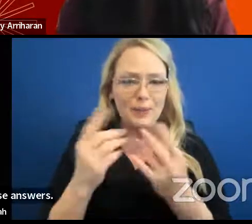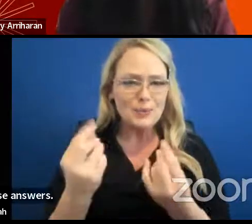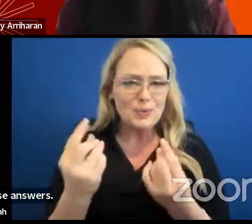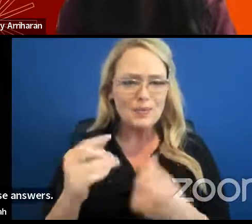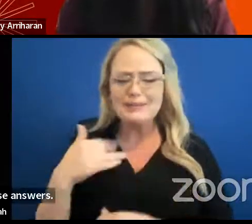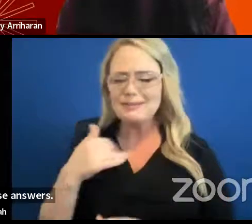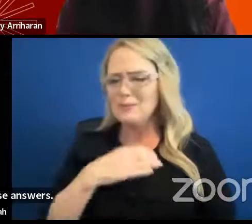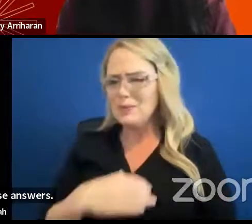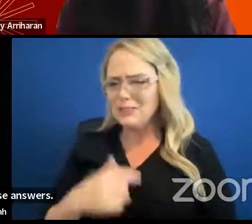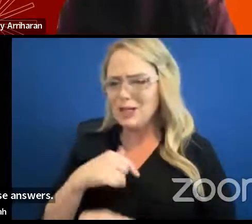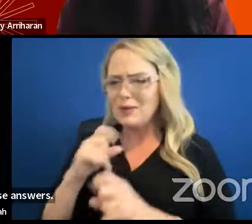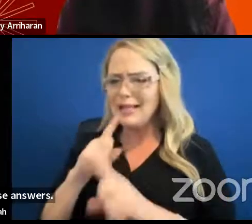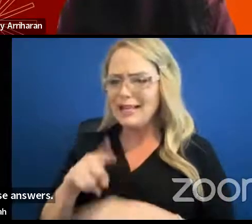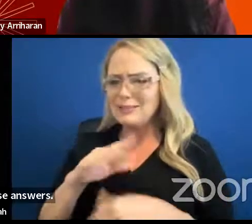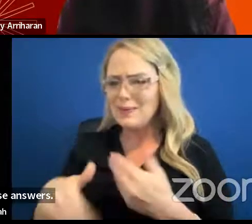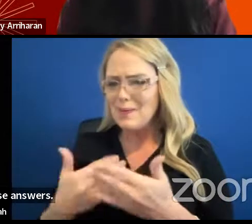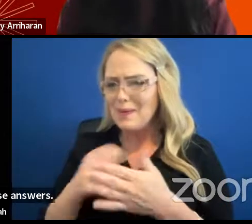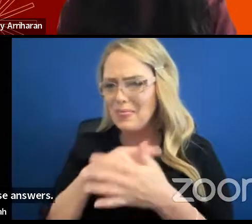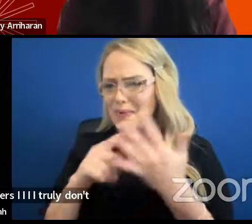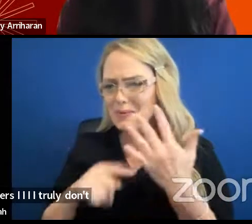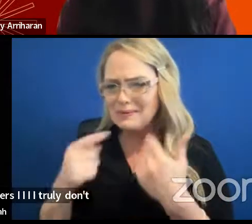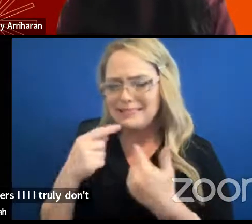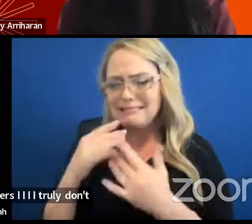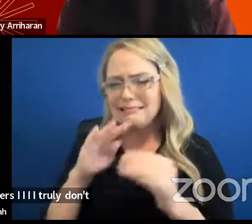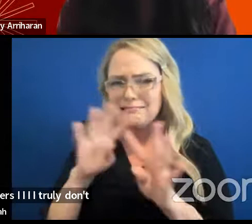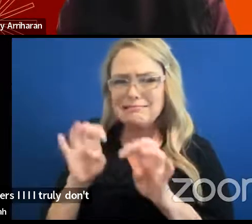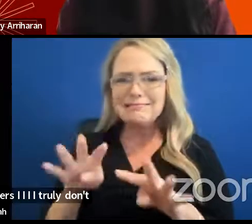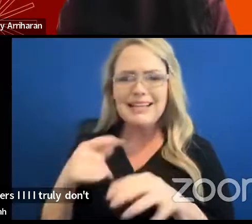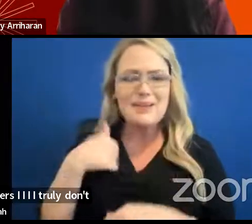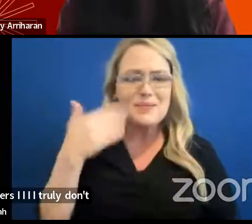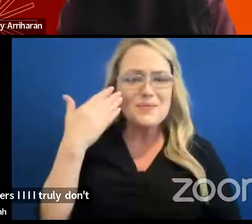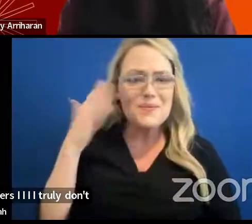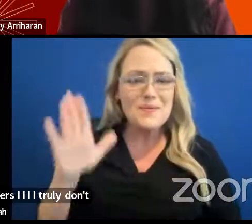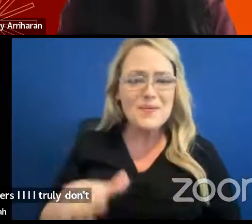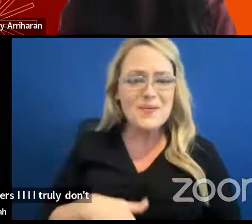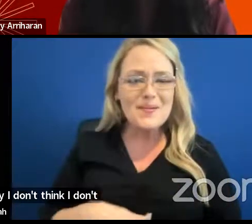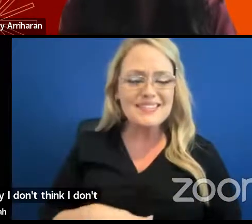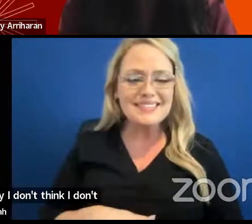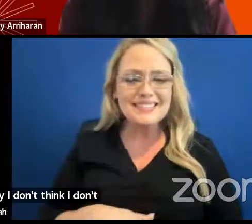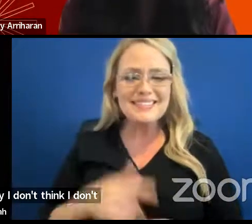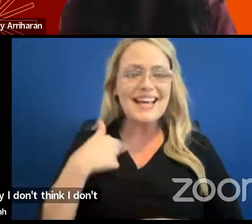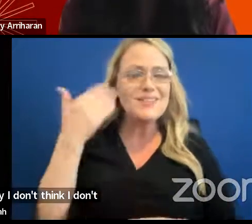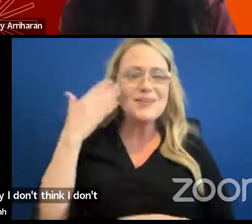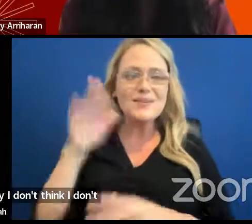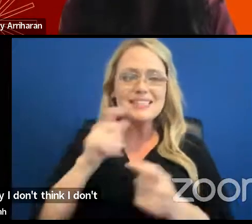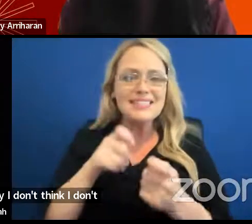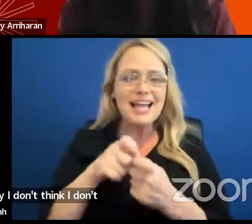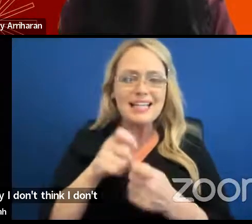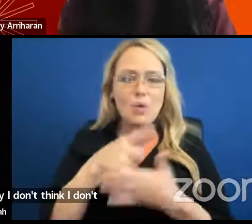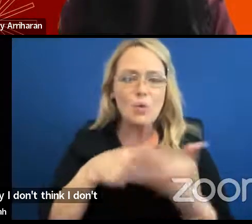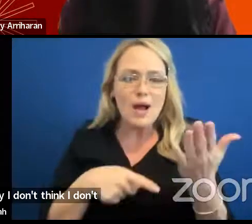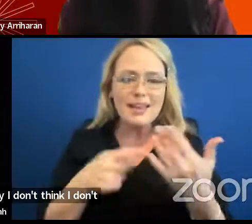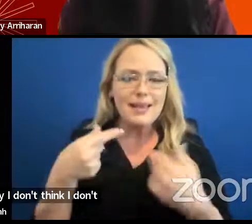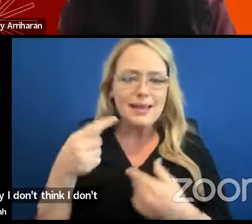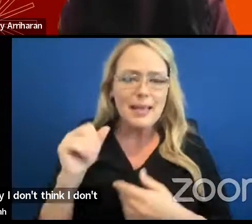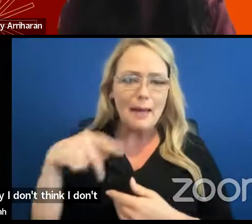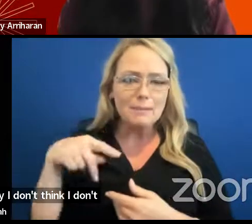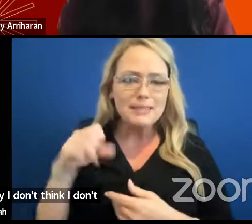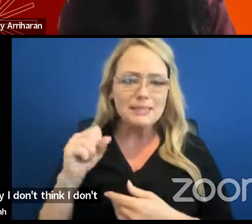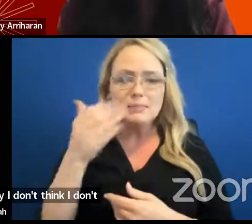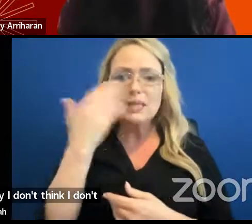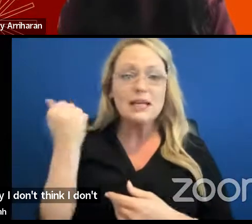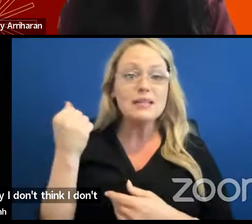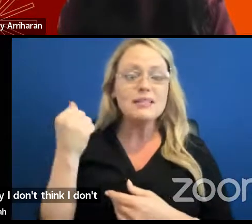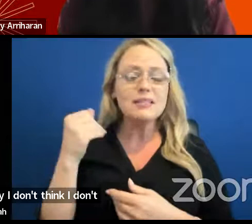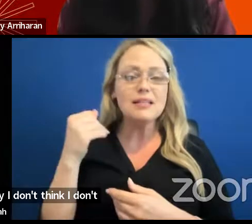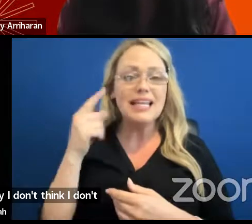I truly don't know the answer, but I would say, I don't know exactly what the gap is, because Indigenous people are also